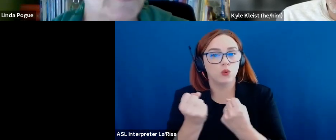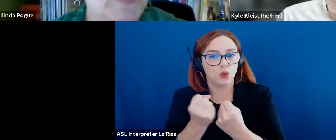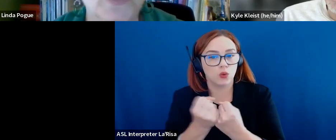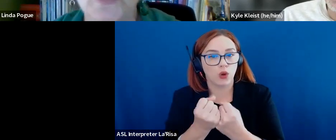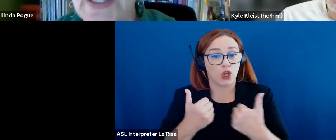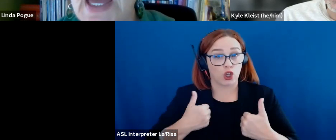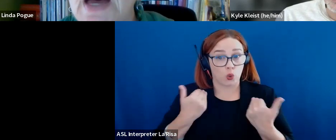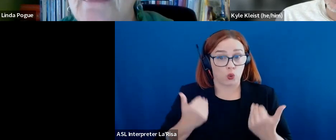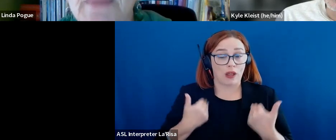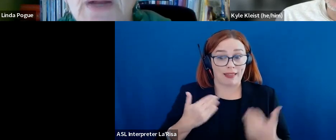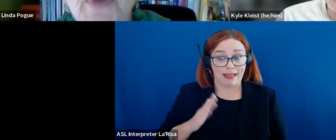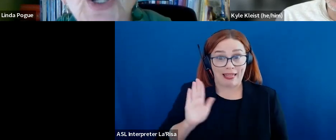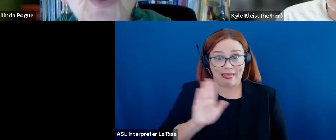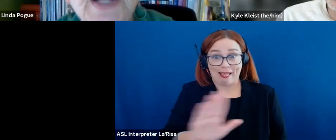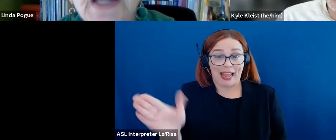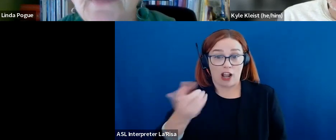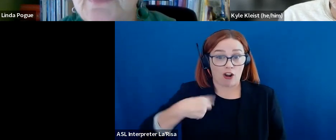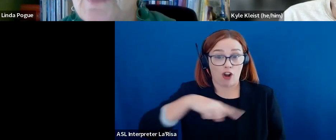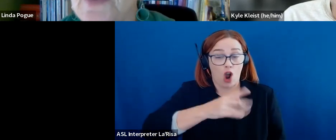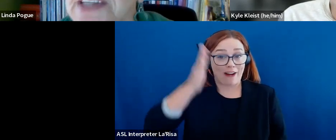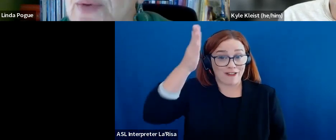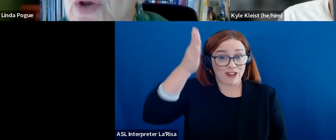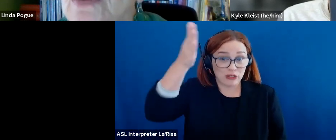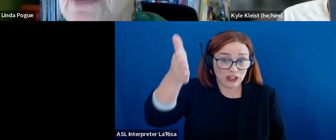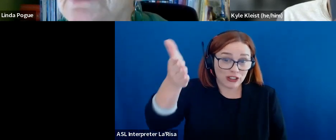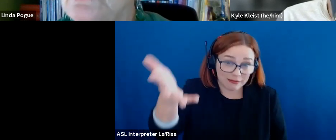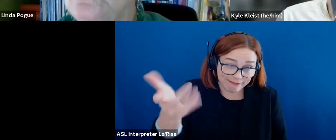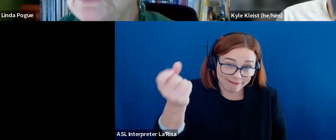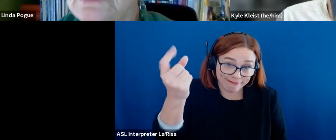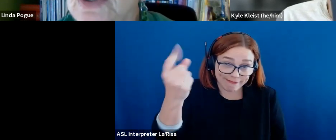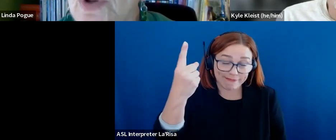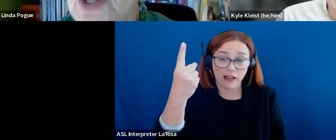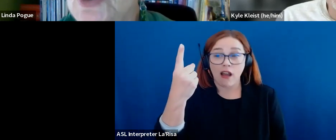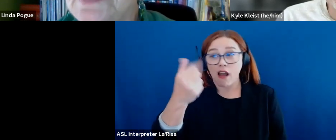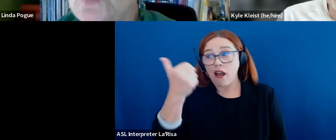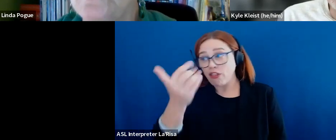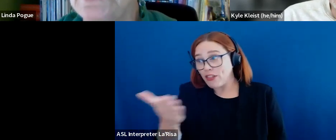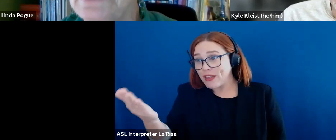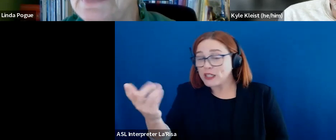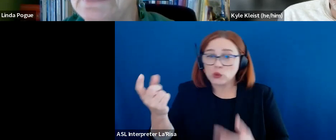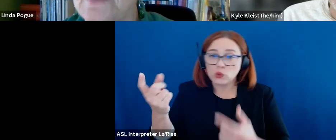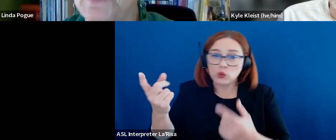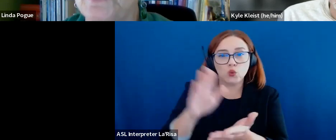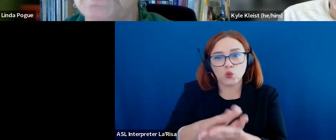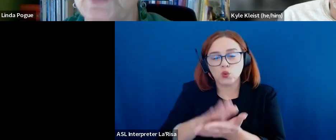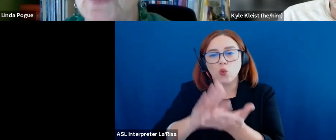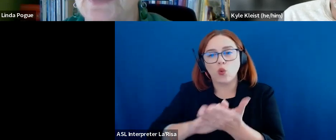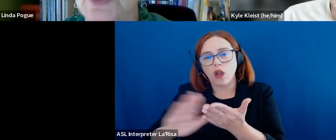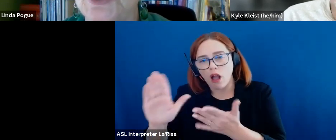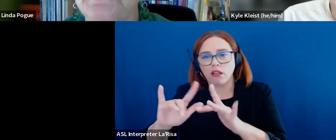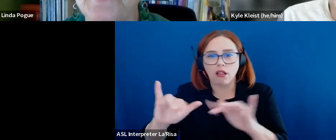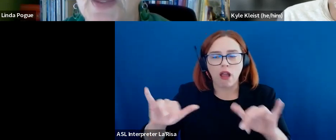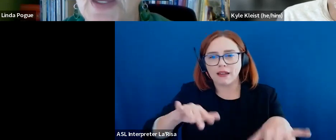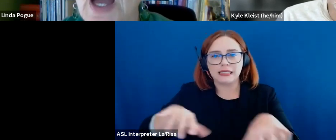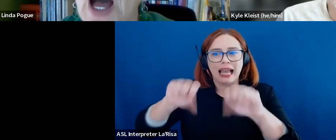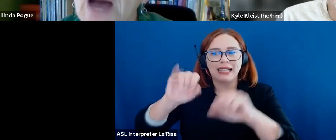future after all, but youth tend to have some other things going on like school and college and so on that takes up a lot of time and